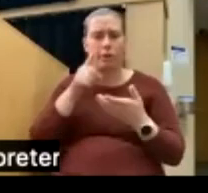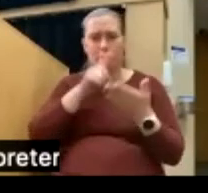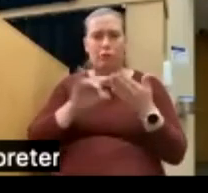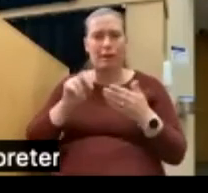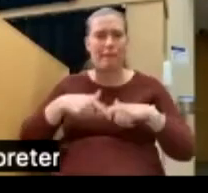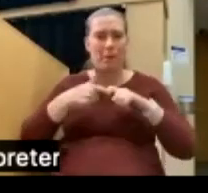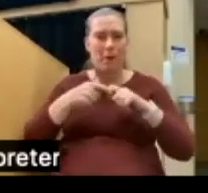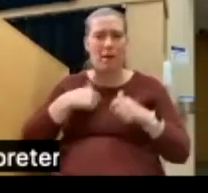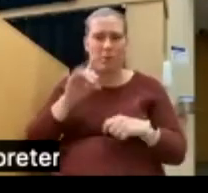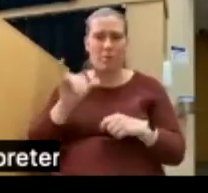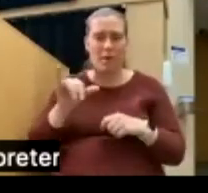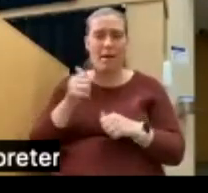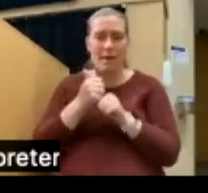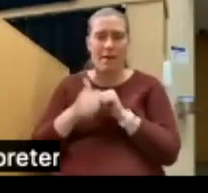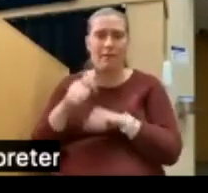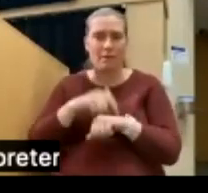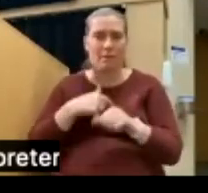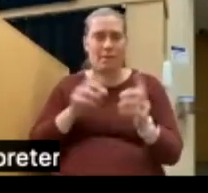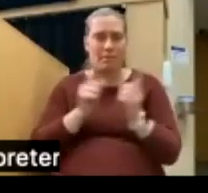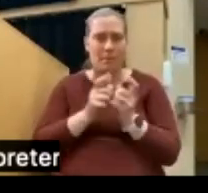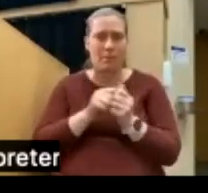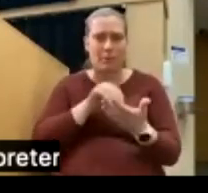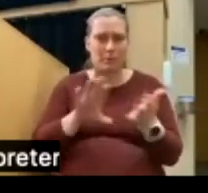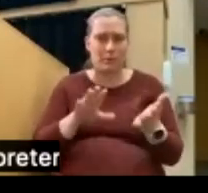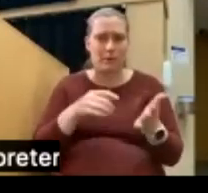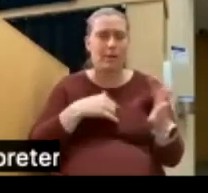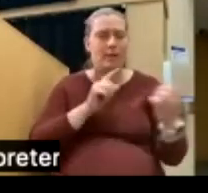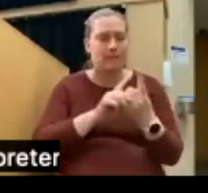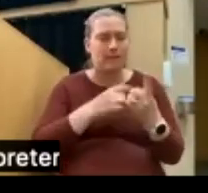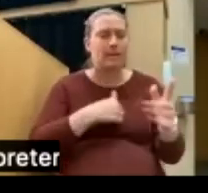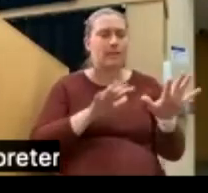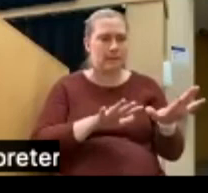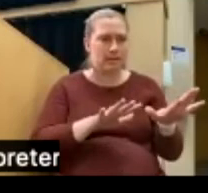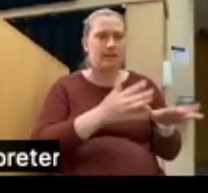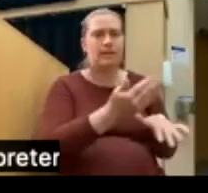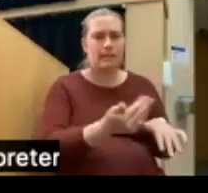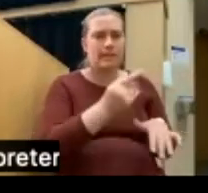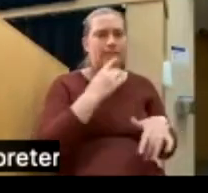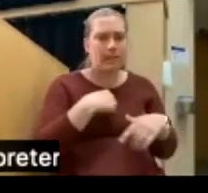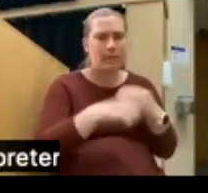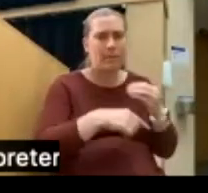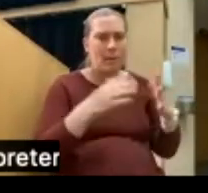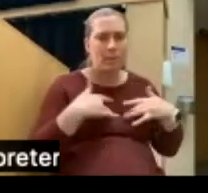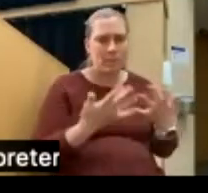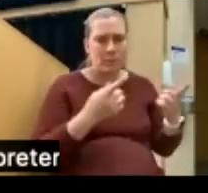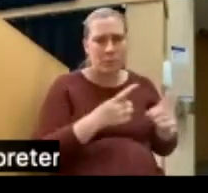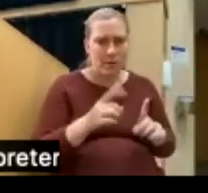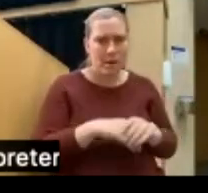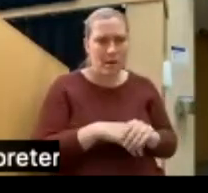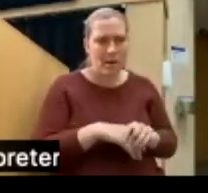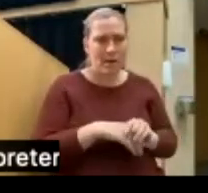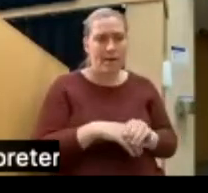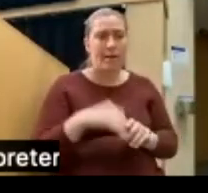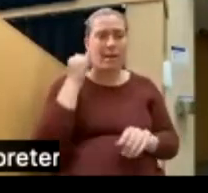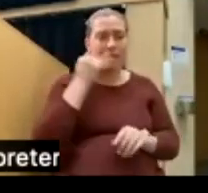now with like every time I meet with a group of students, like tell me about what's going on. Because the thing is, if we can kind of normalize where things are